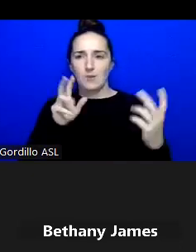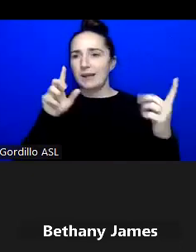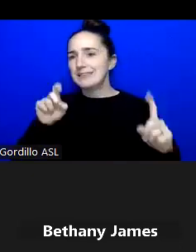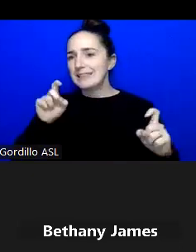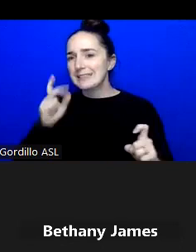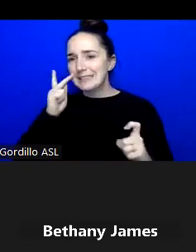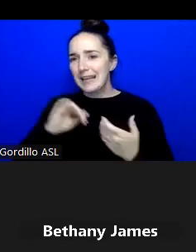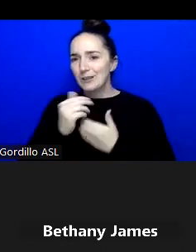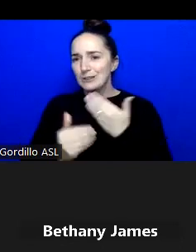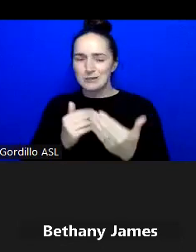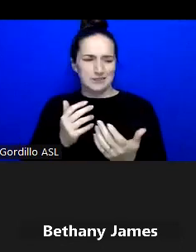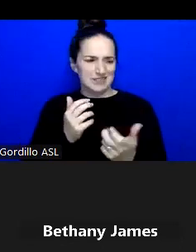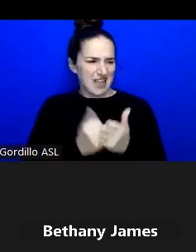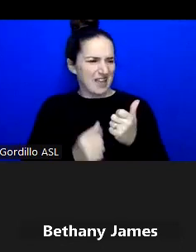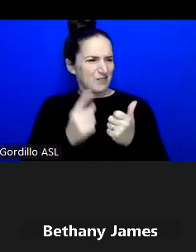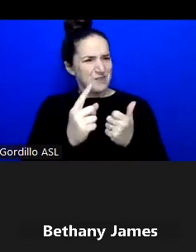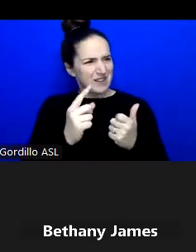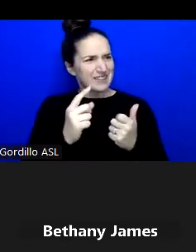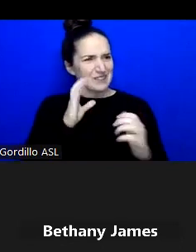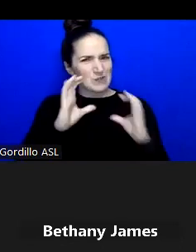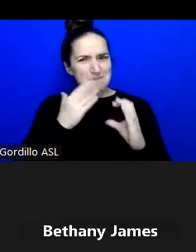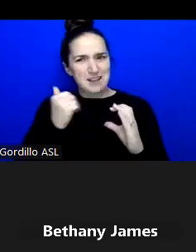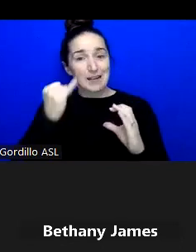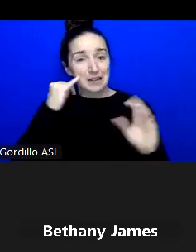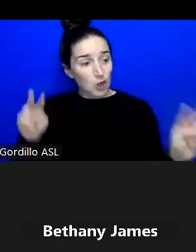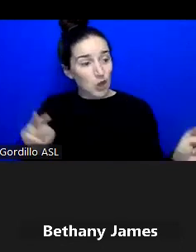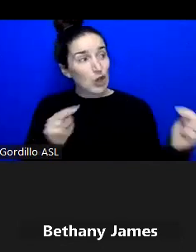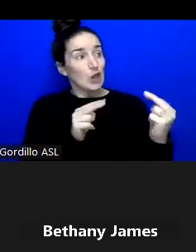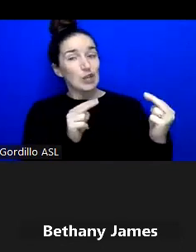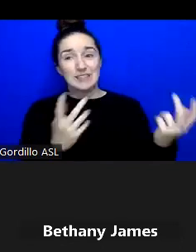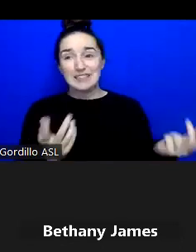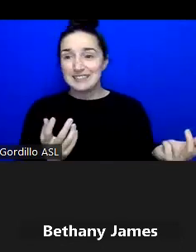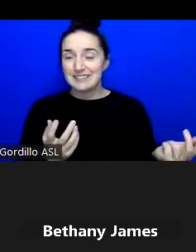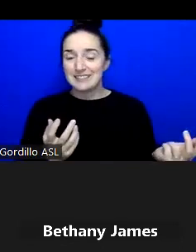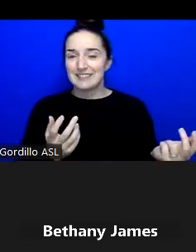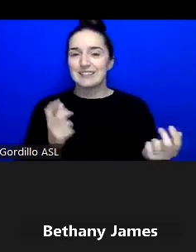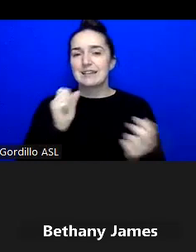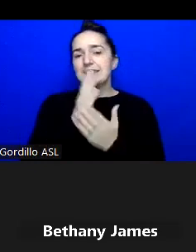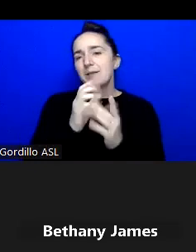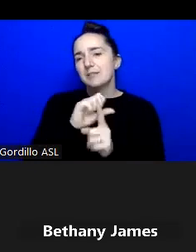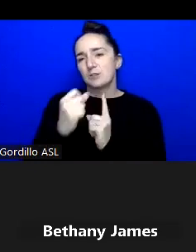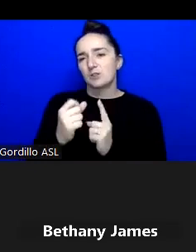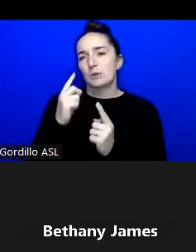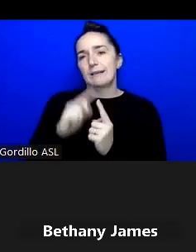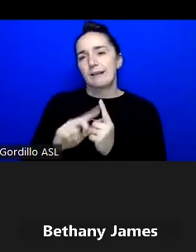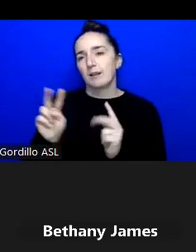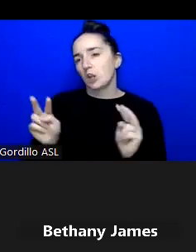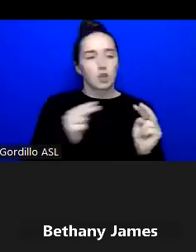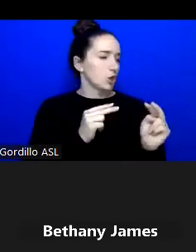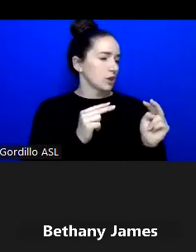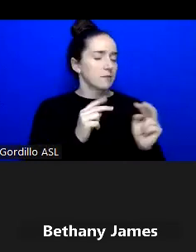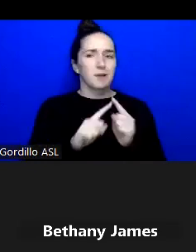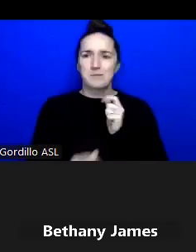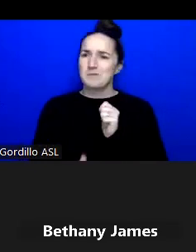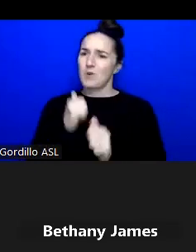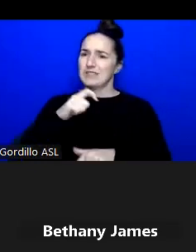Well, everybody does better if you're looking at them. Yes, there are certainly situations where you don't have an opportunity to look at somebody, but for the most part,